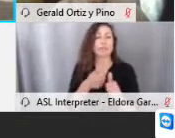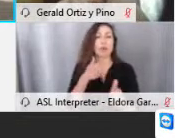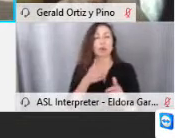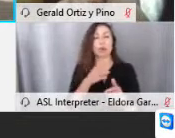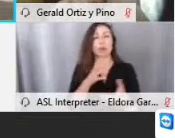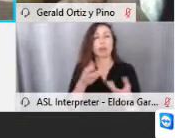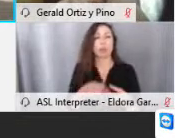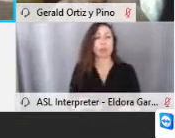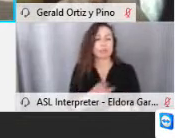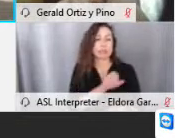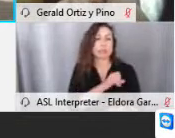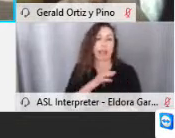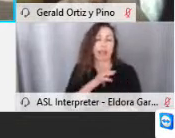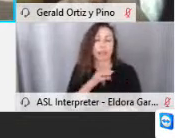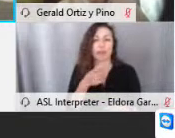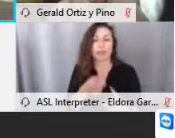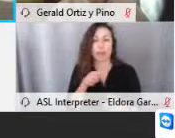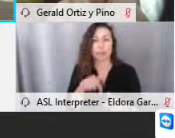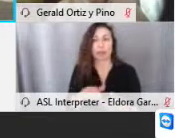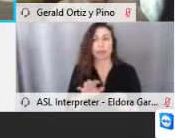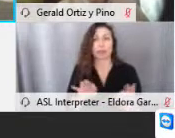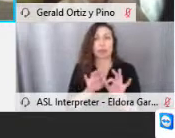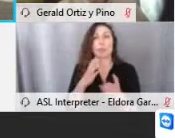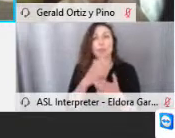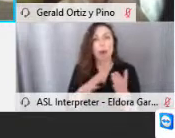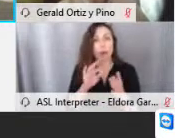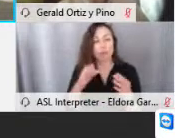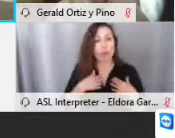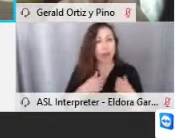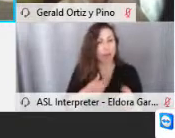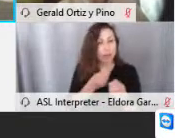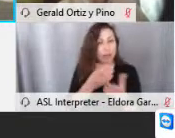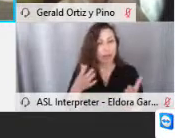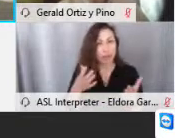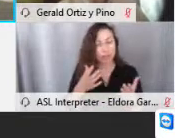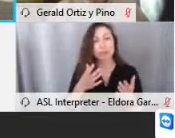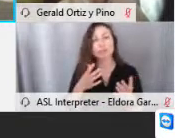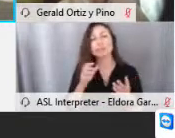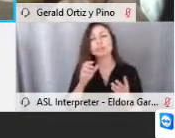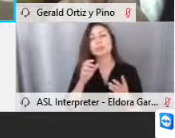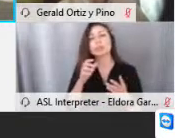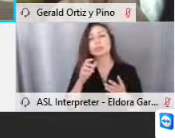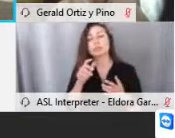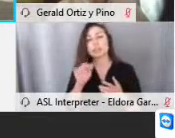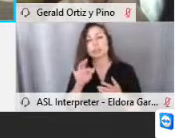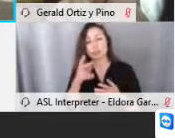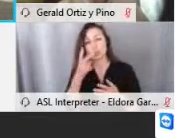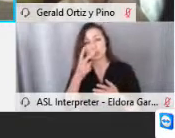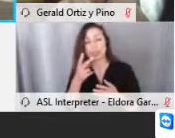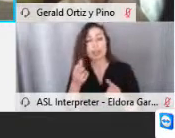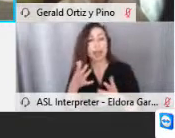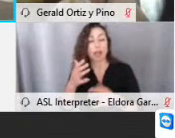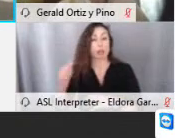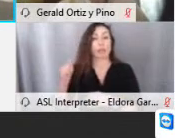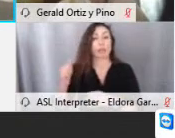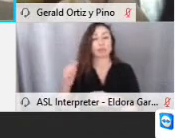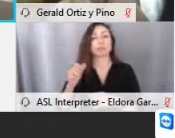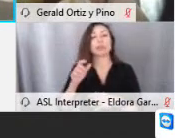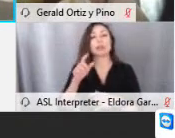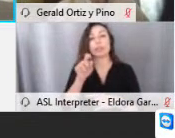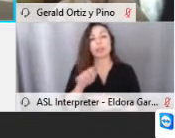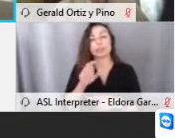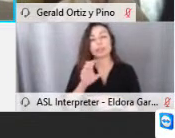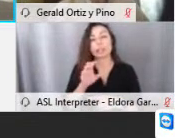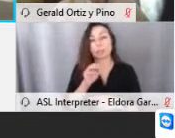this critical part of the healthcare delivery system should they start to have lots of refusals. So CMS has put lots of back and forth on